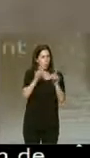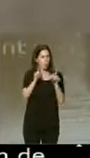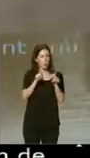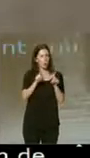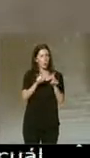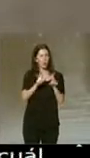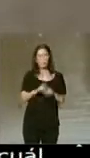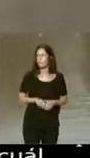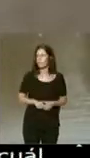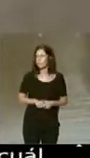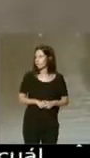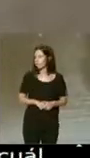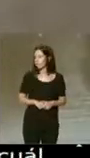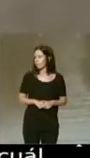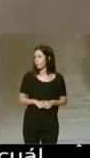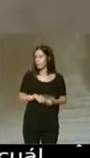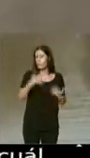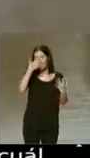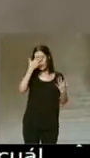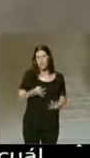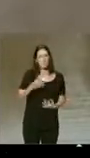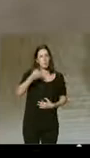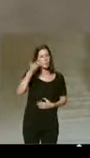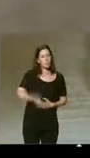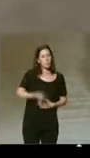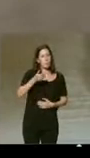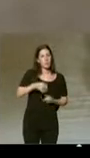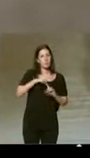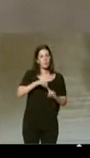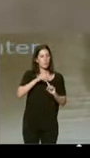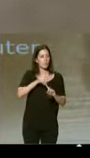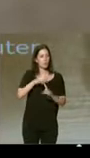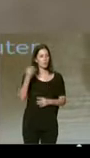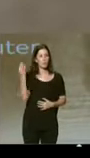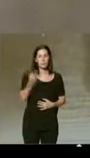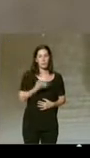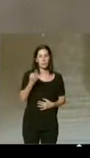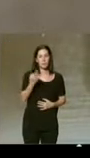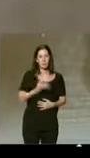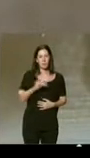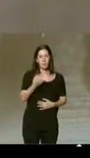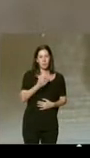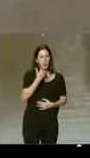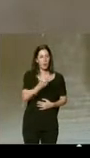access the computer, but rather what new functionality the computer is offering to